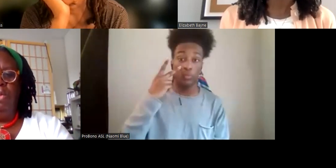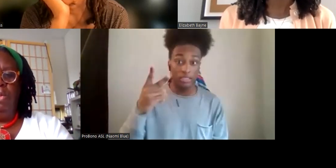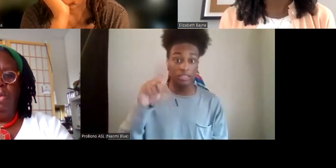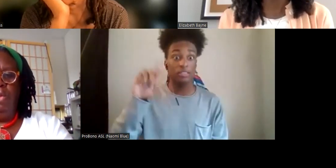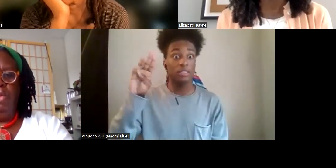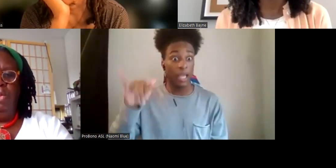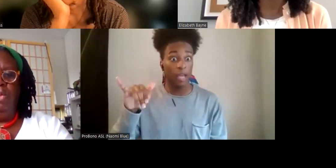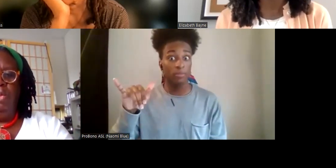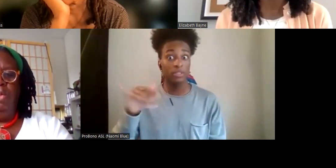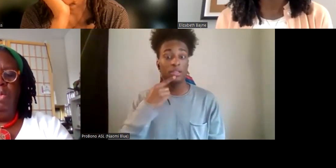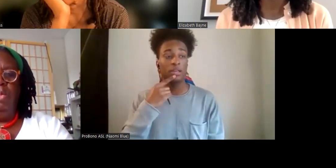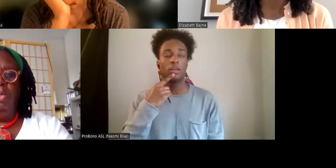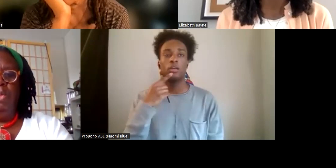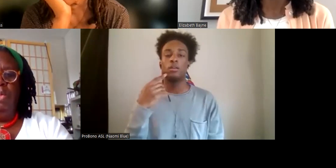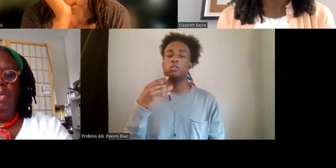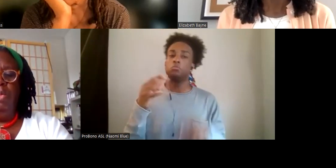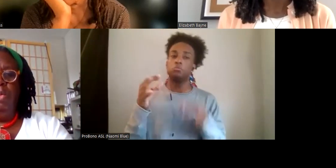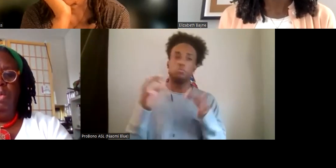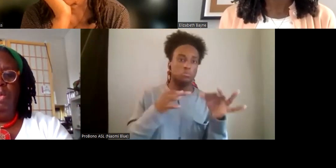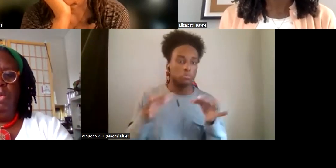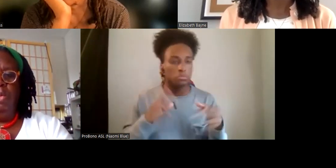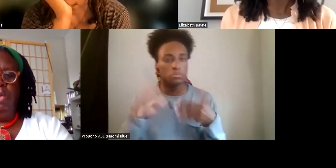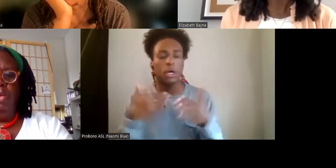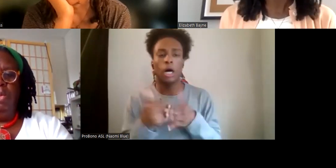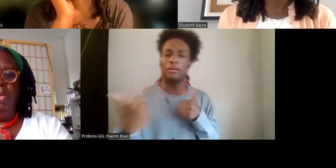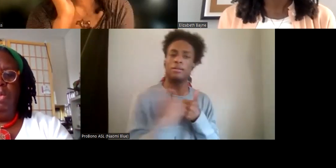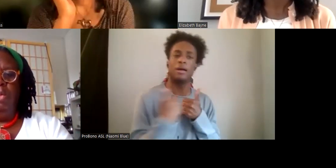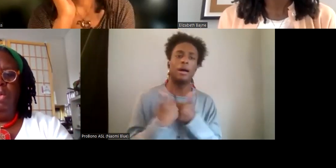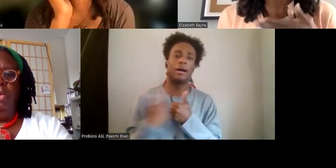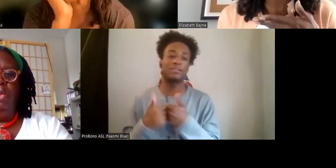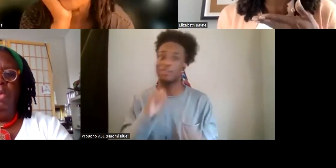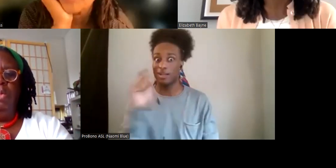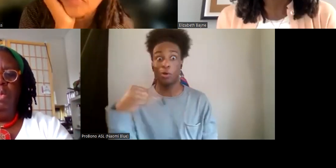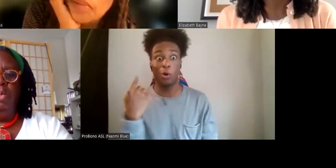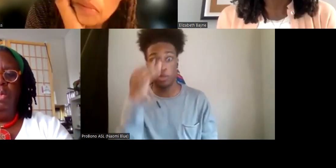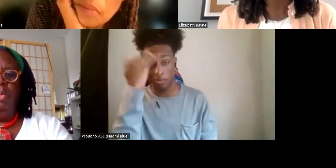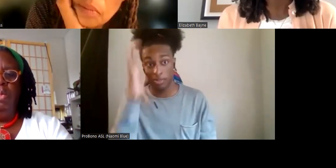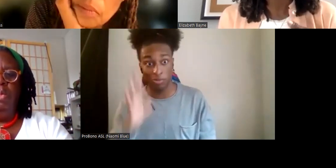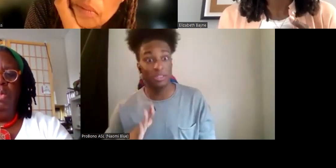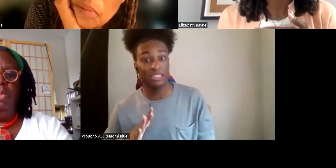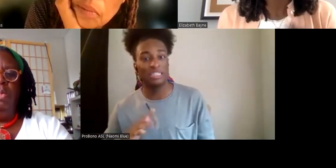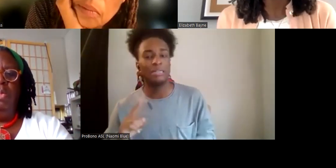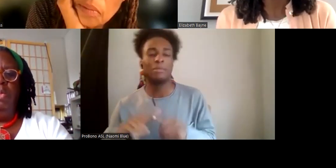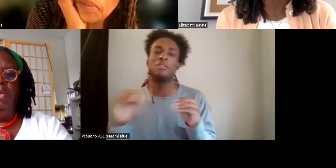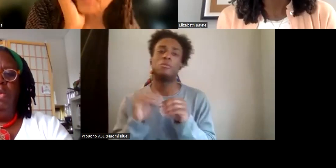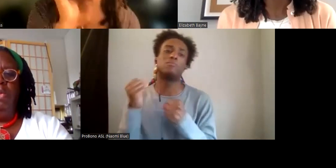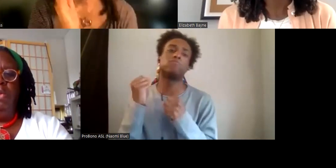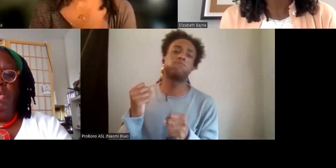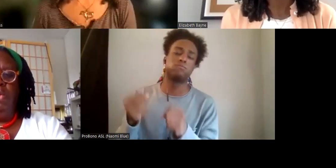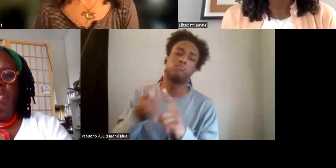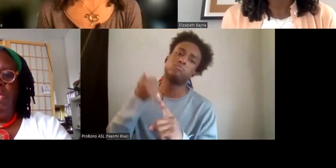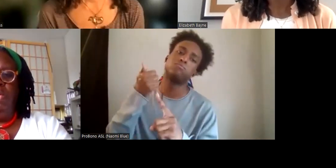all of the challenges that she experiences. And it's not just for Black women, but it's harder because of our circumstances